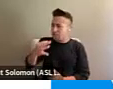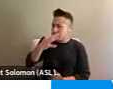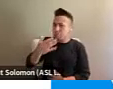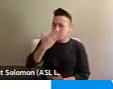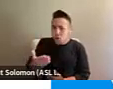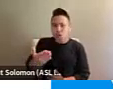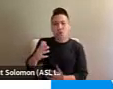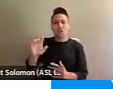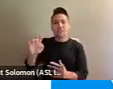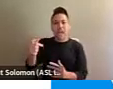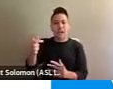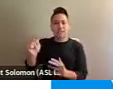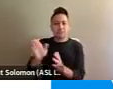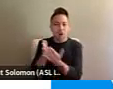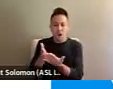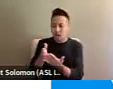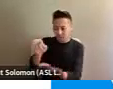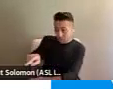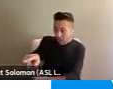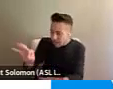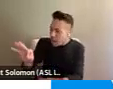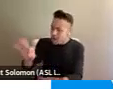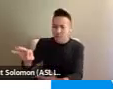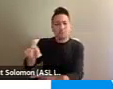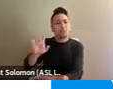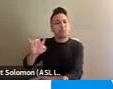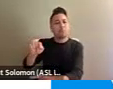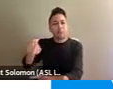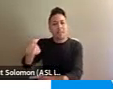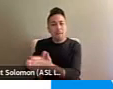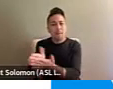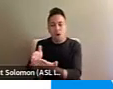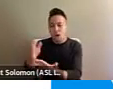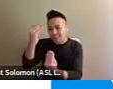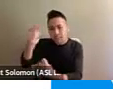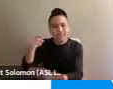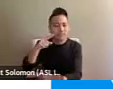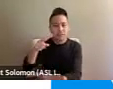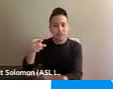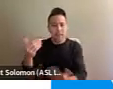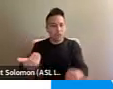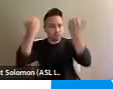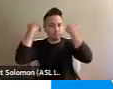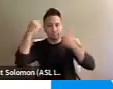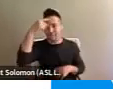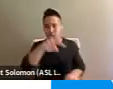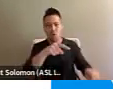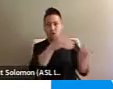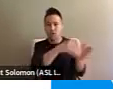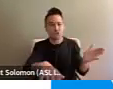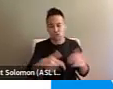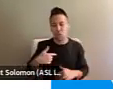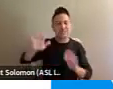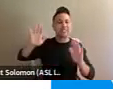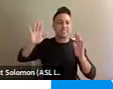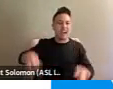been completely over his students' heads. They would not have gotten it at all. So we both said, yeah, no, and decided to do